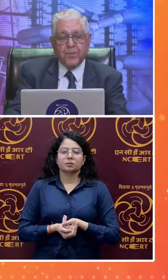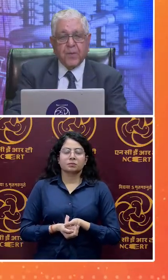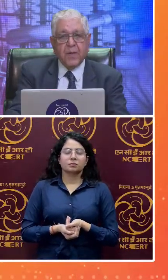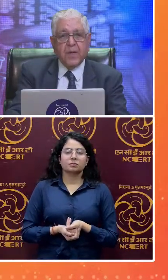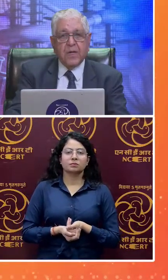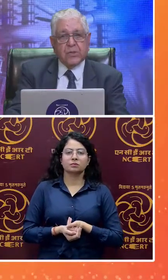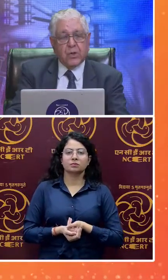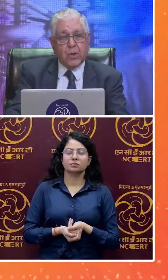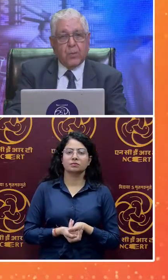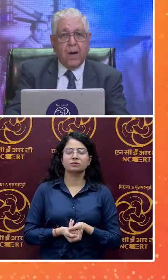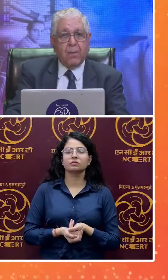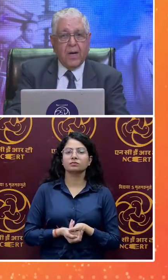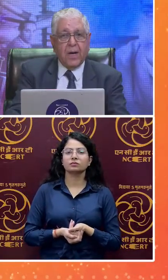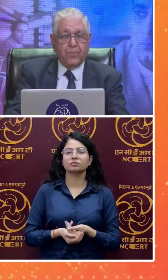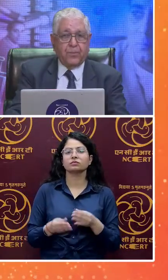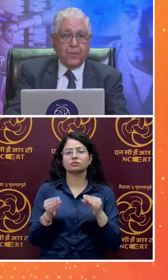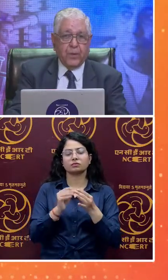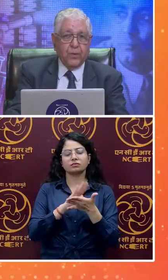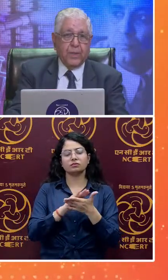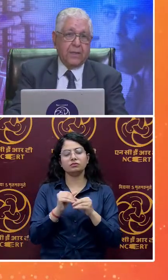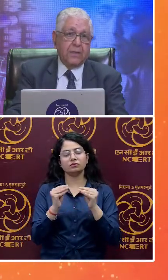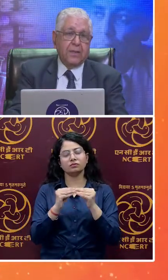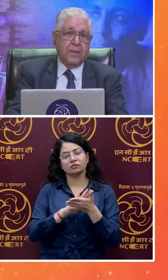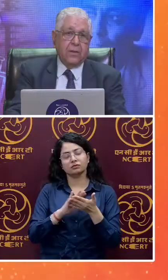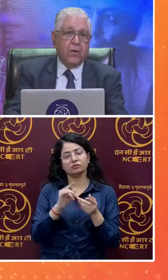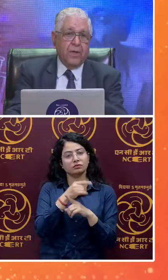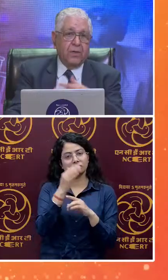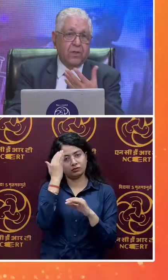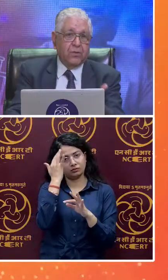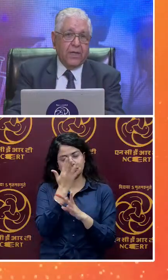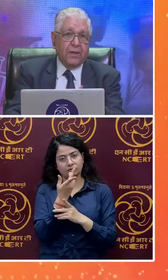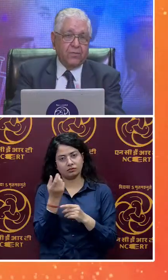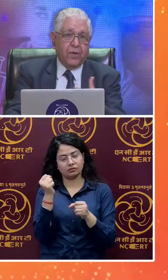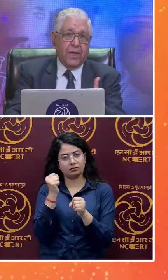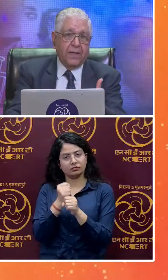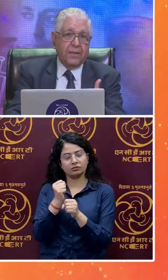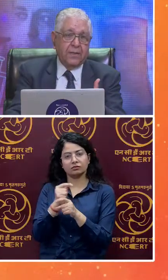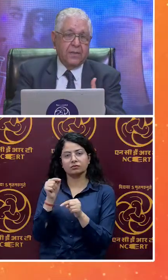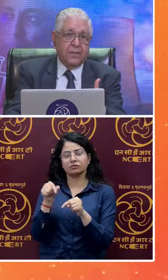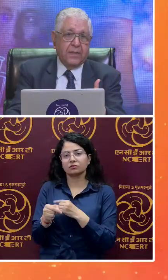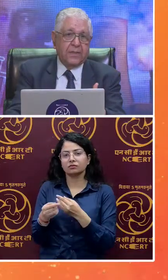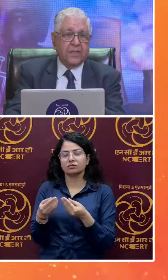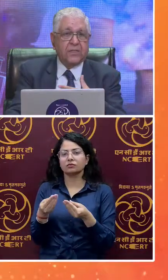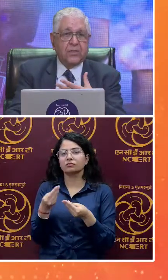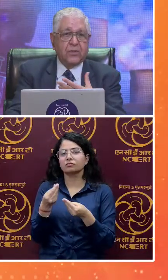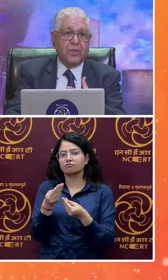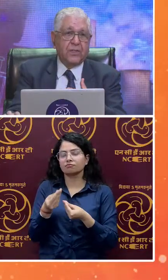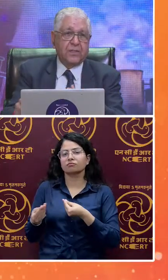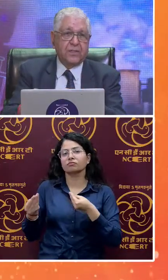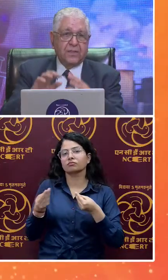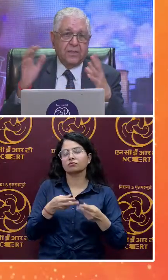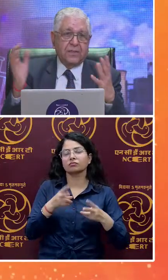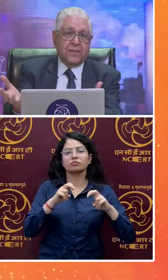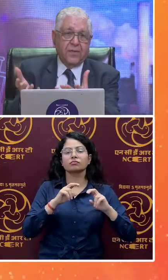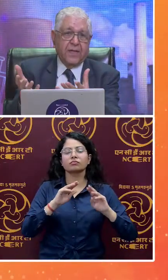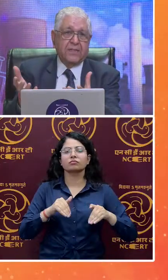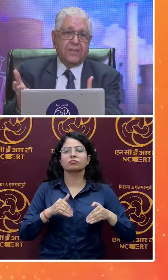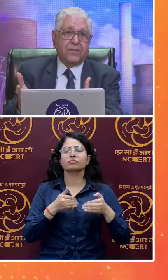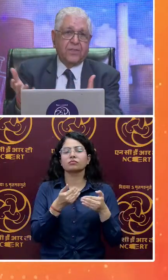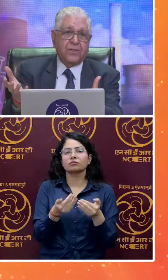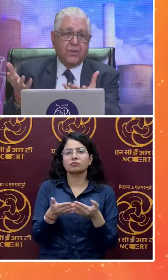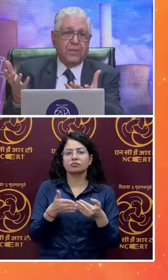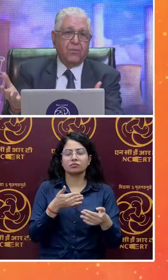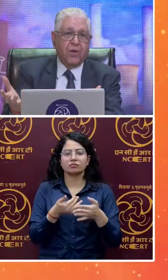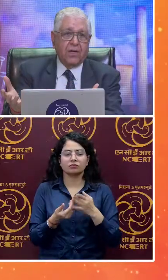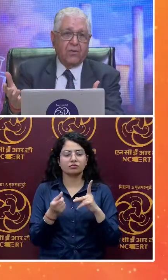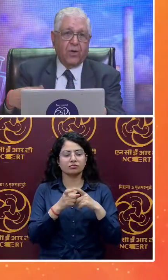War. So, Bhabha knew that government was only funding the research towards defense